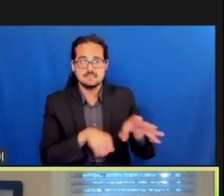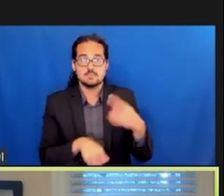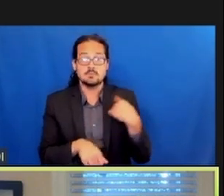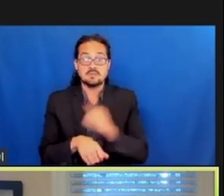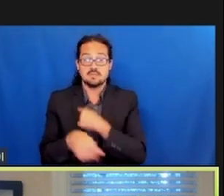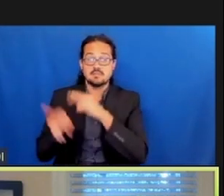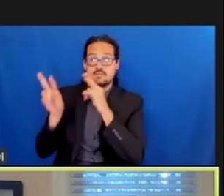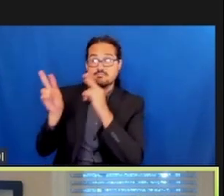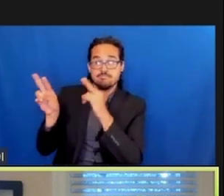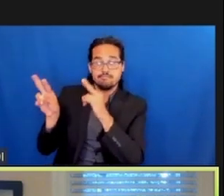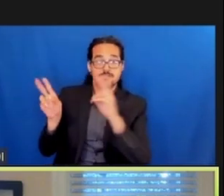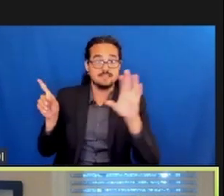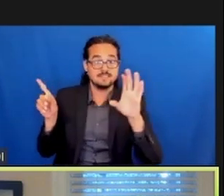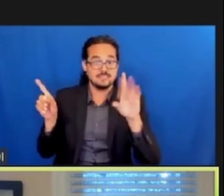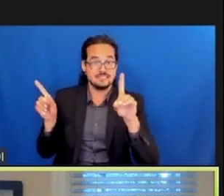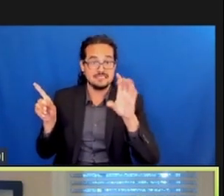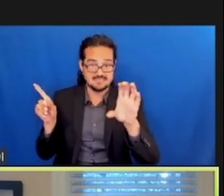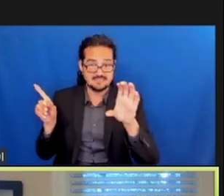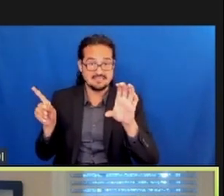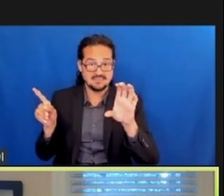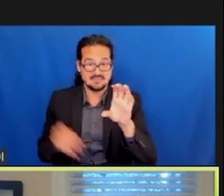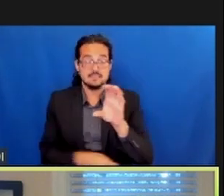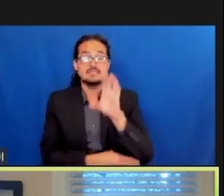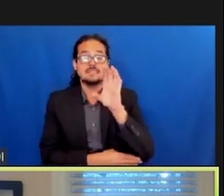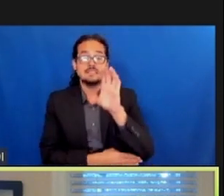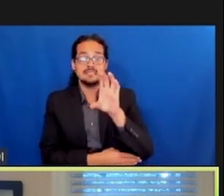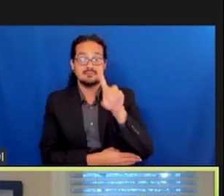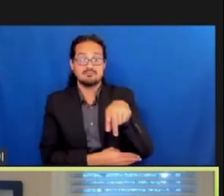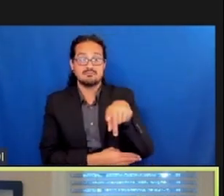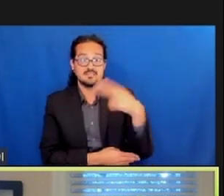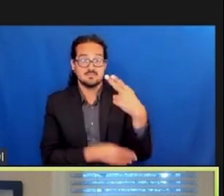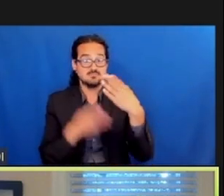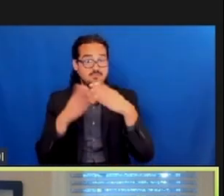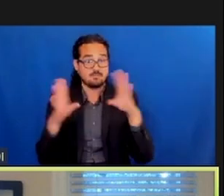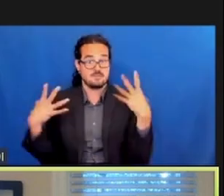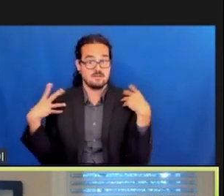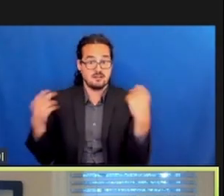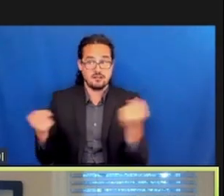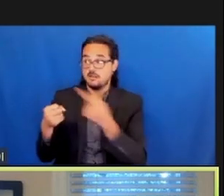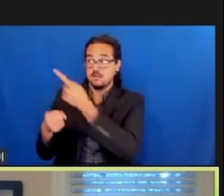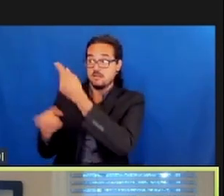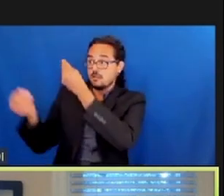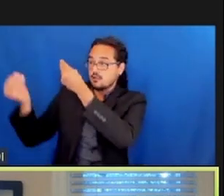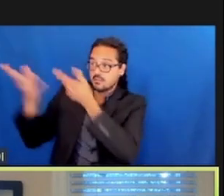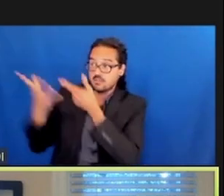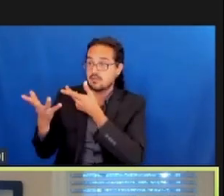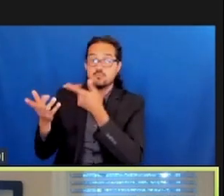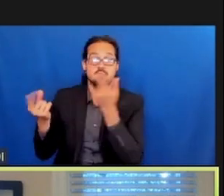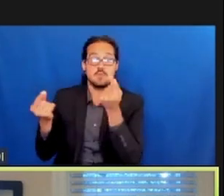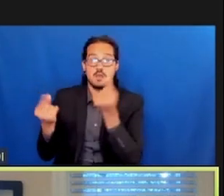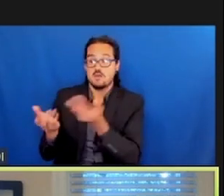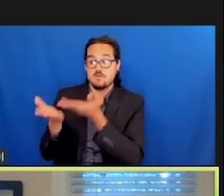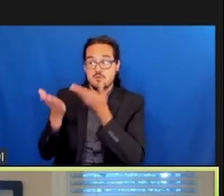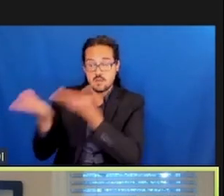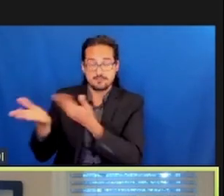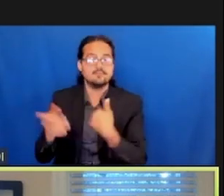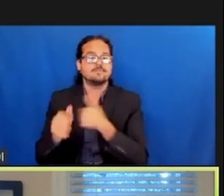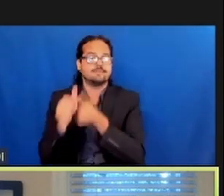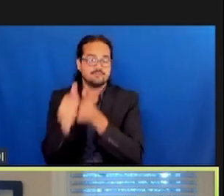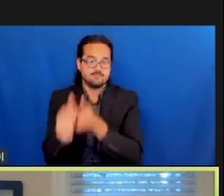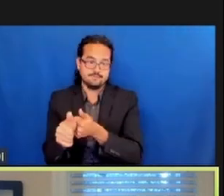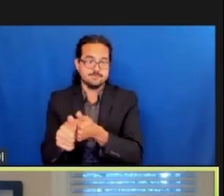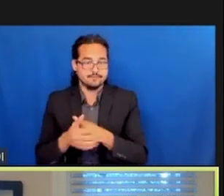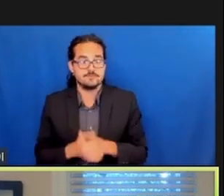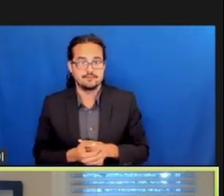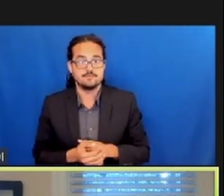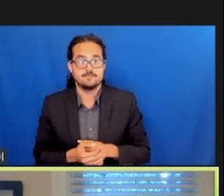implementing new testing strategies. We already piloted that last week. We have a new data management platform for testing on that Binax card, which is actually something